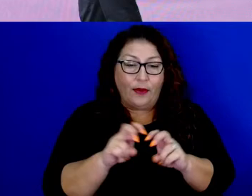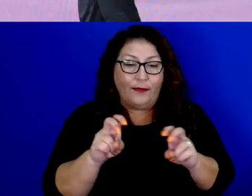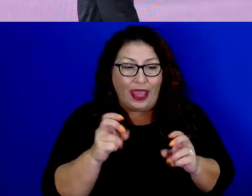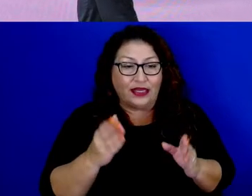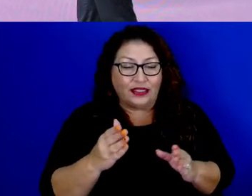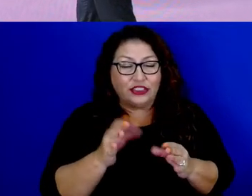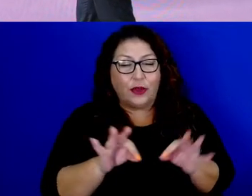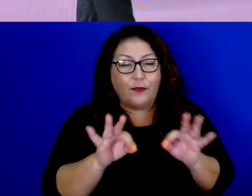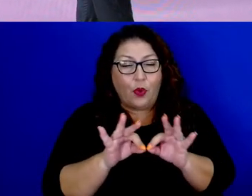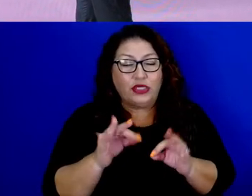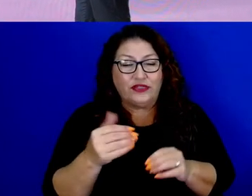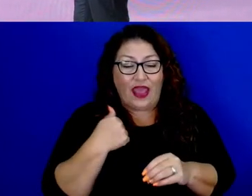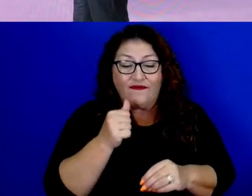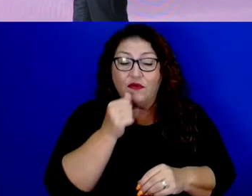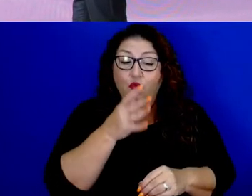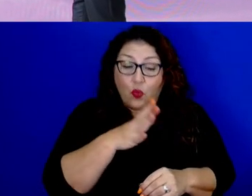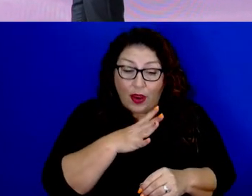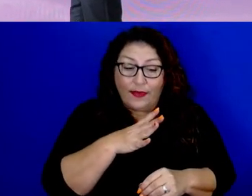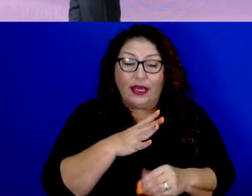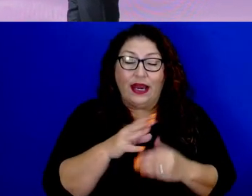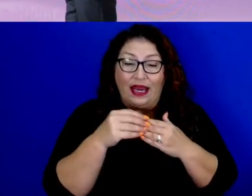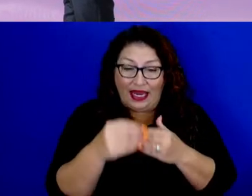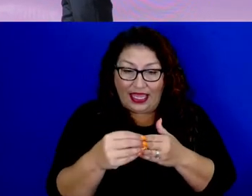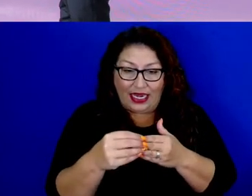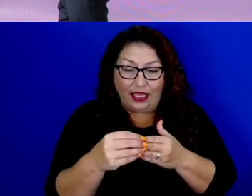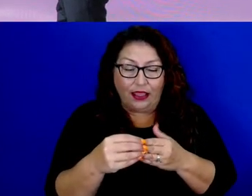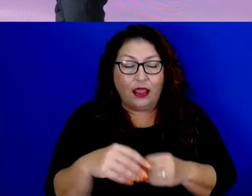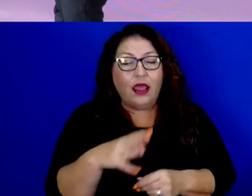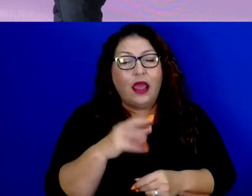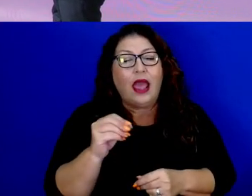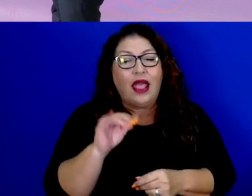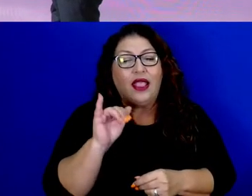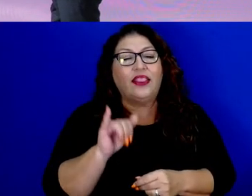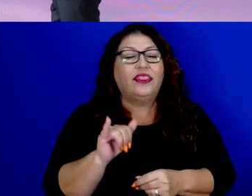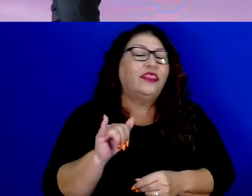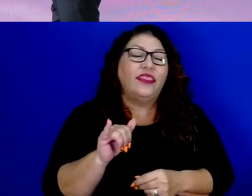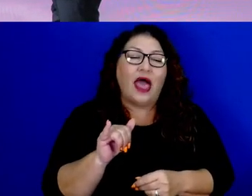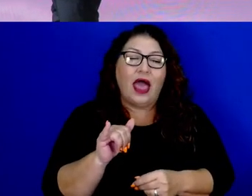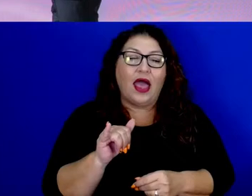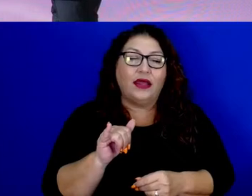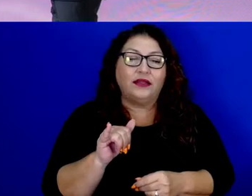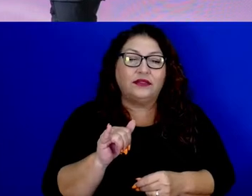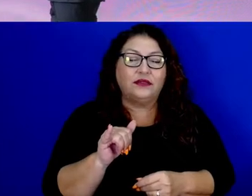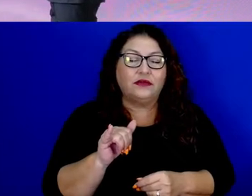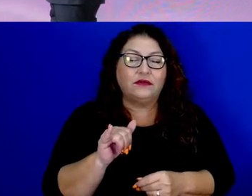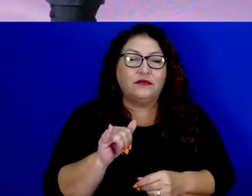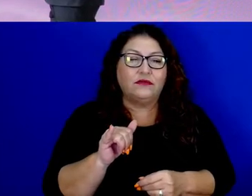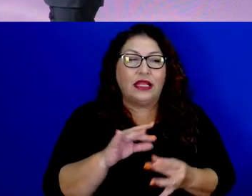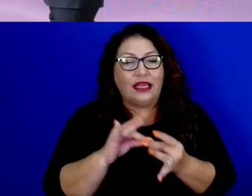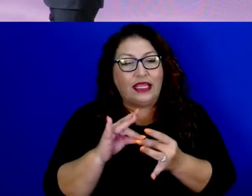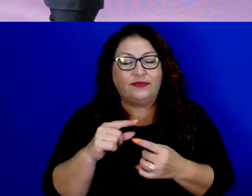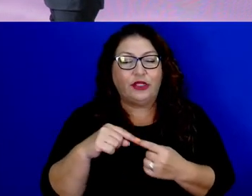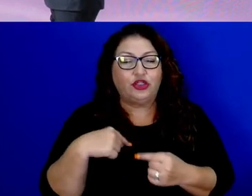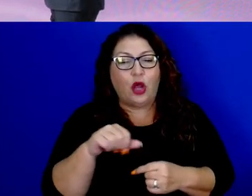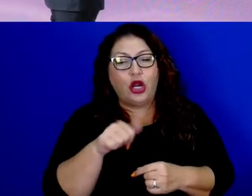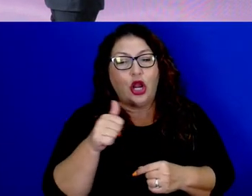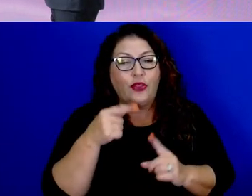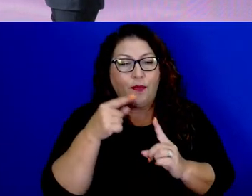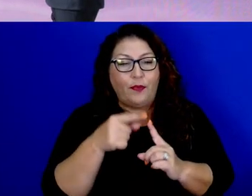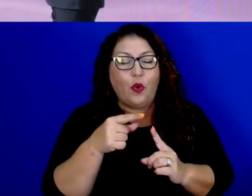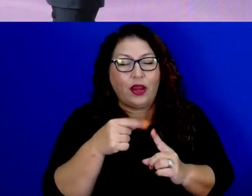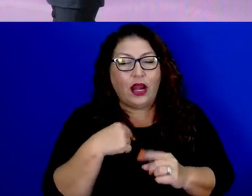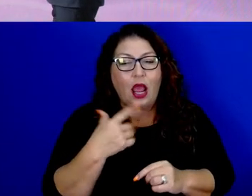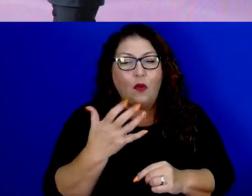women really leading. And this brings me to another important point that I would like to make at the outset, which is about the